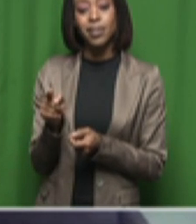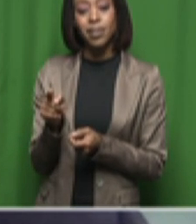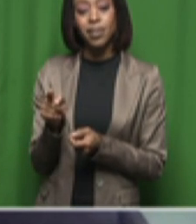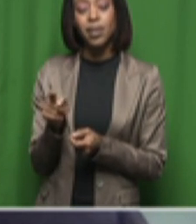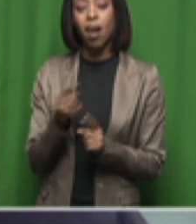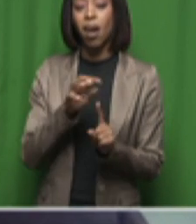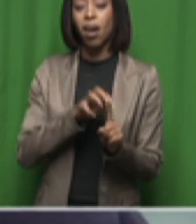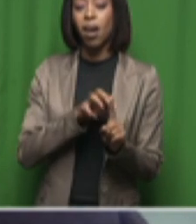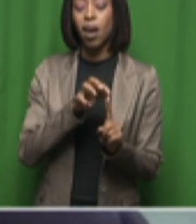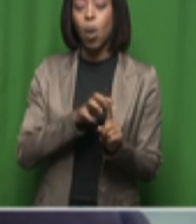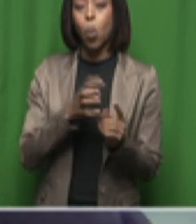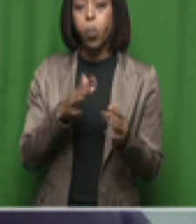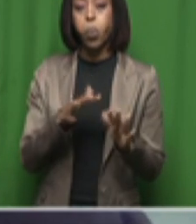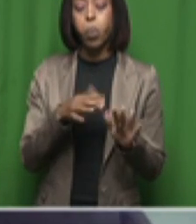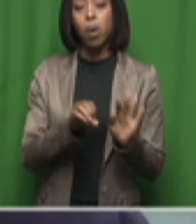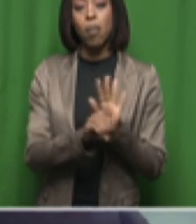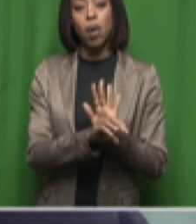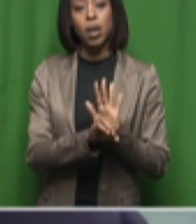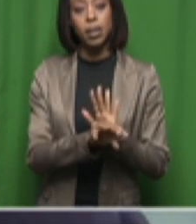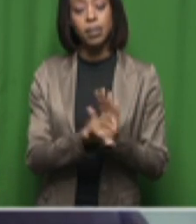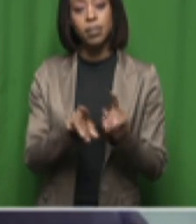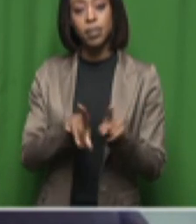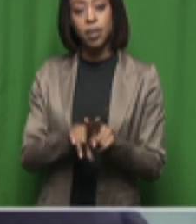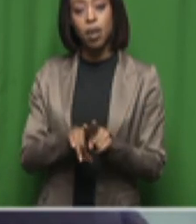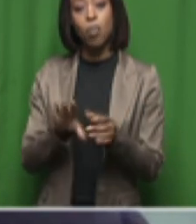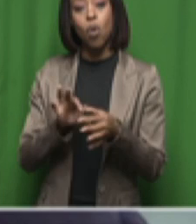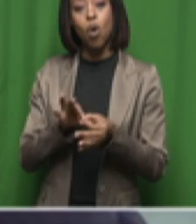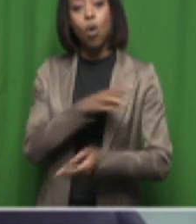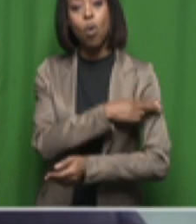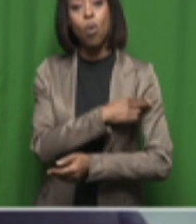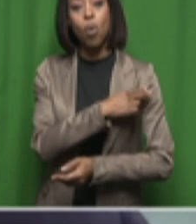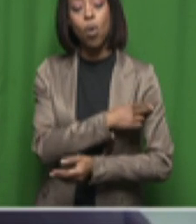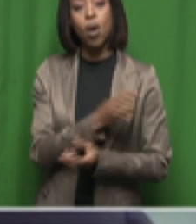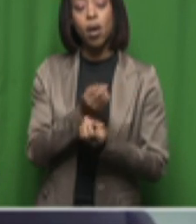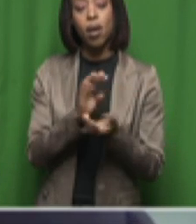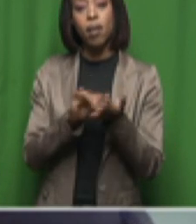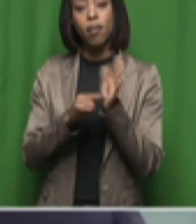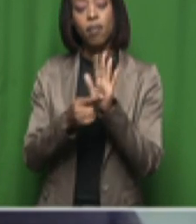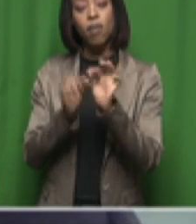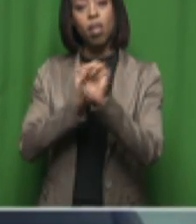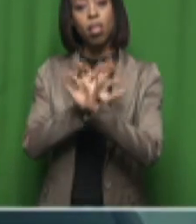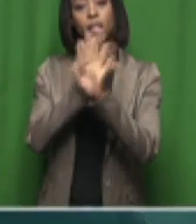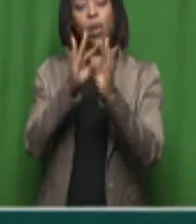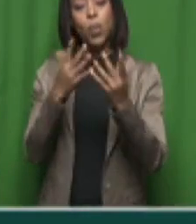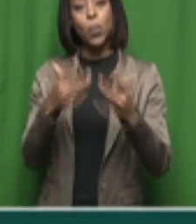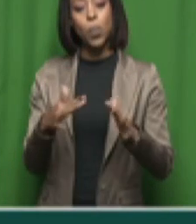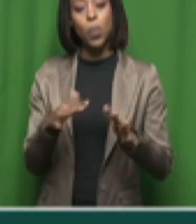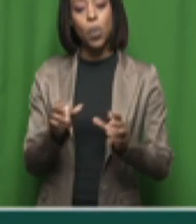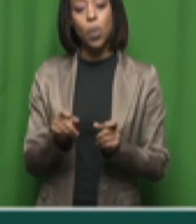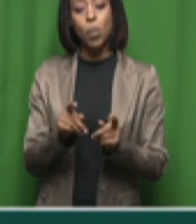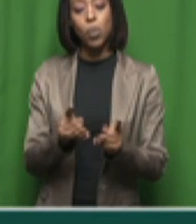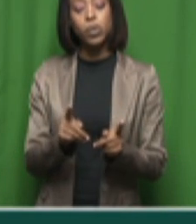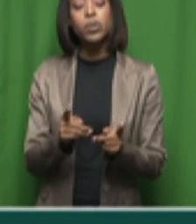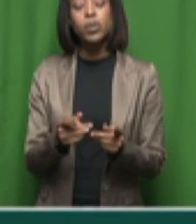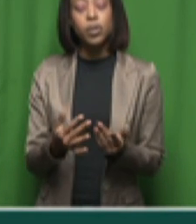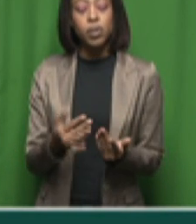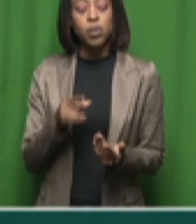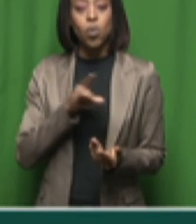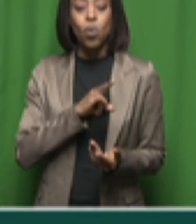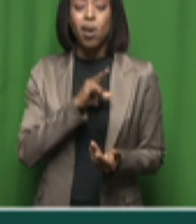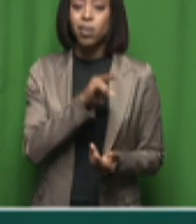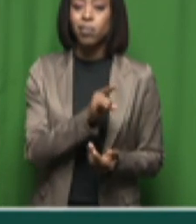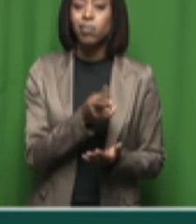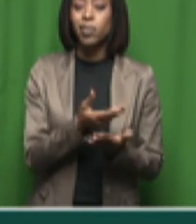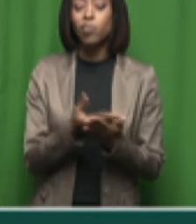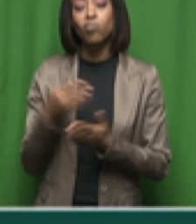exploited at times in the market, and Home-Spital now provides a transparent and open platform for them to be able